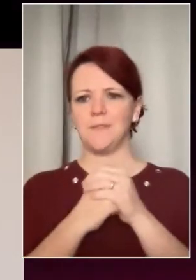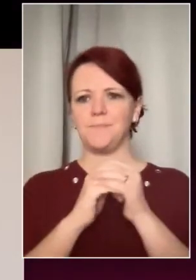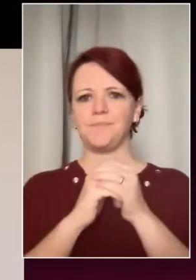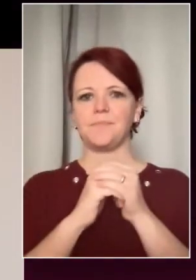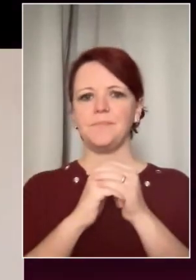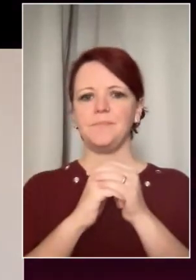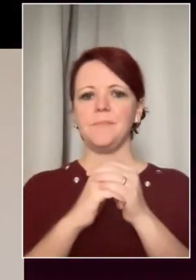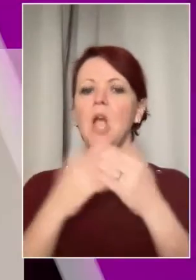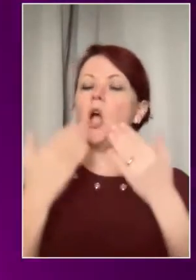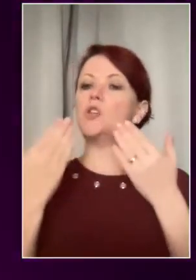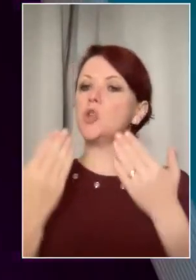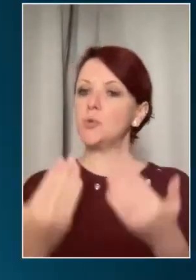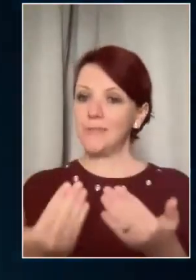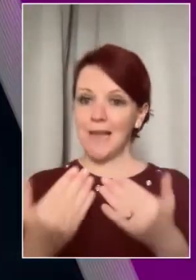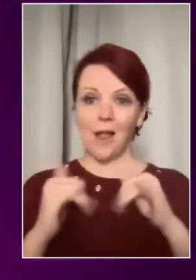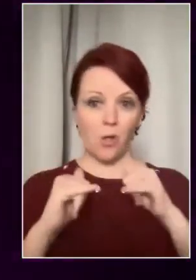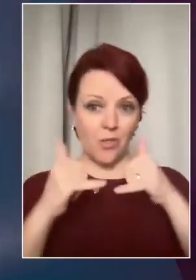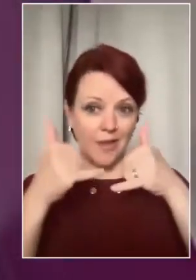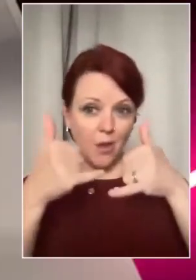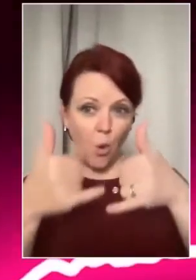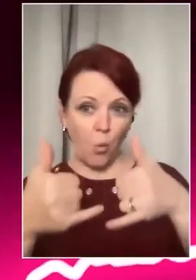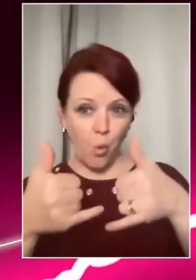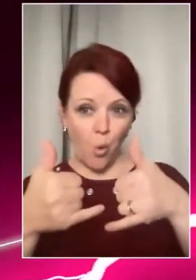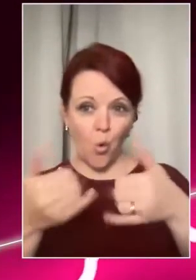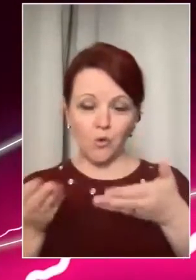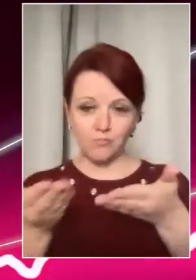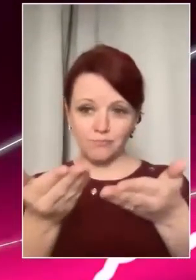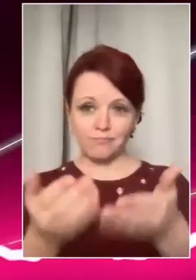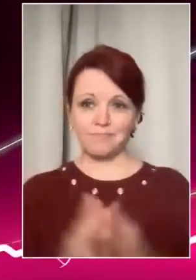Higher and Degree Apprentice of the Year.